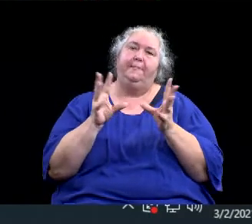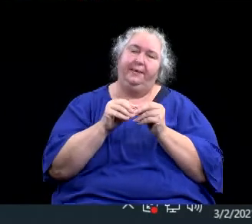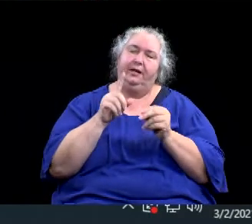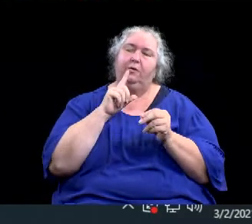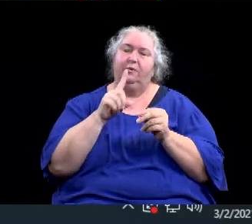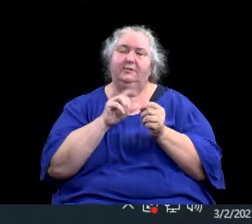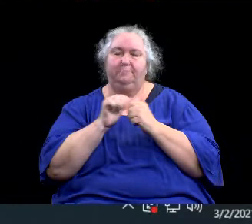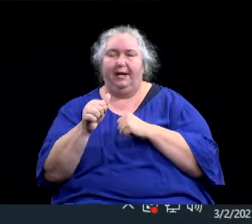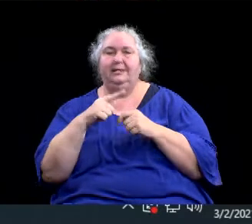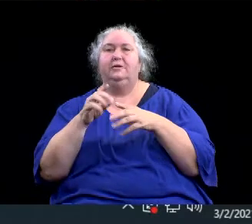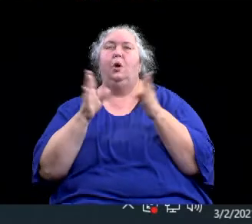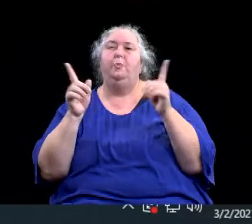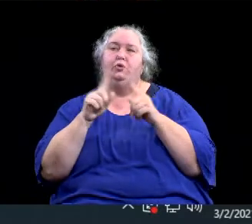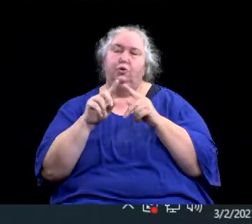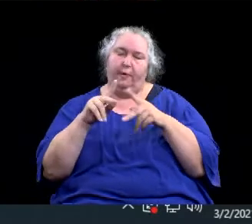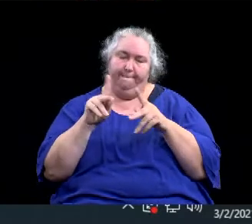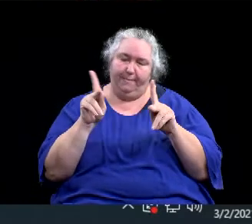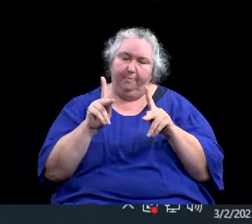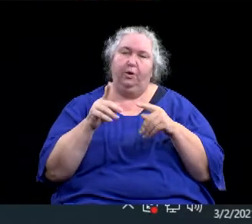declaring an emergency.